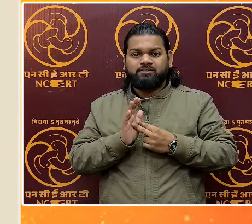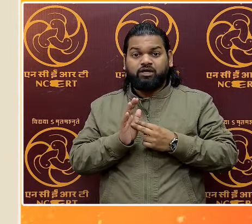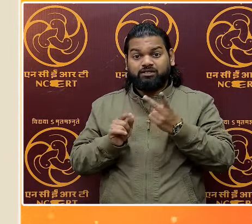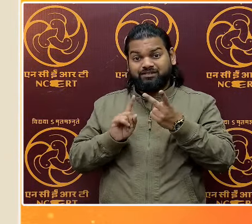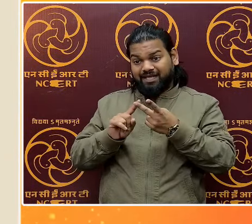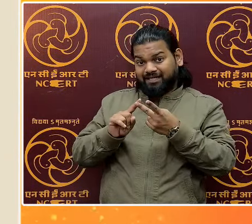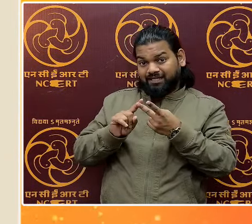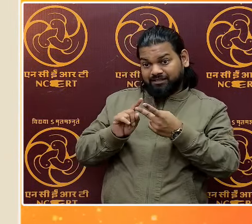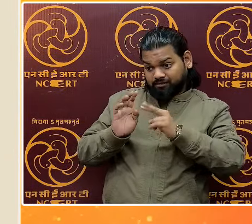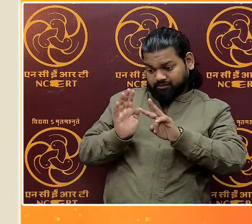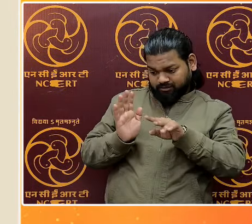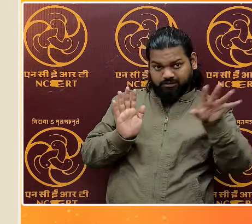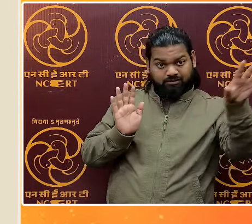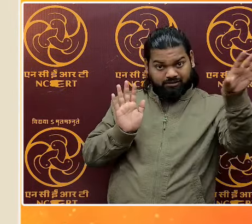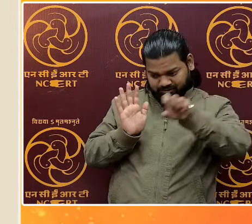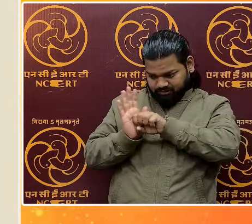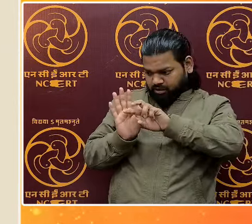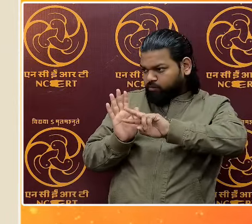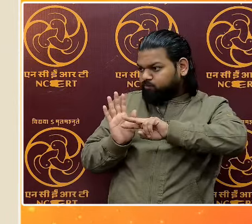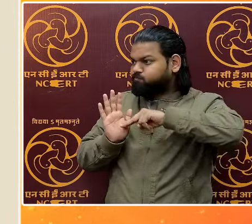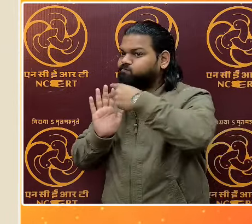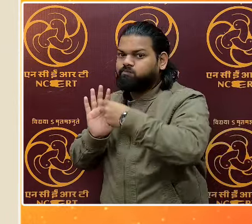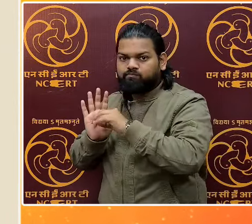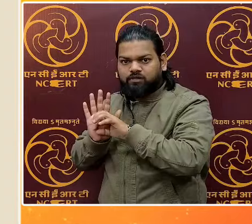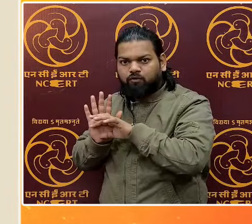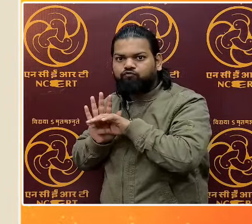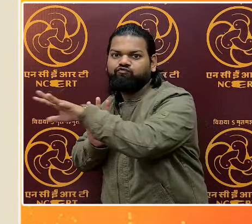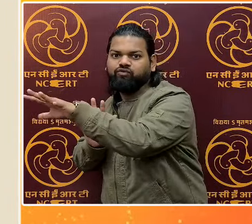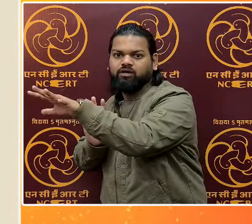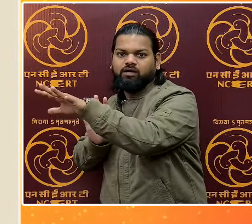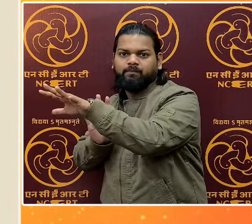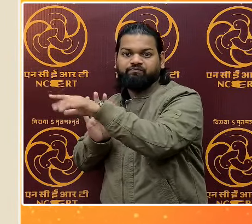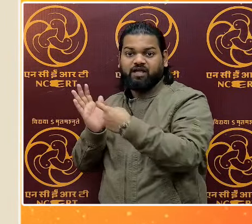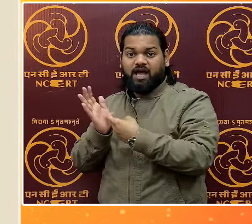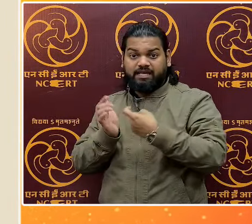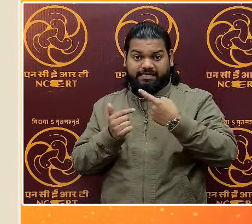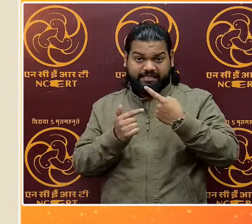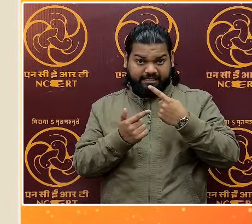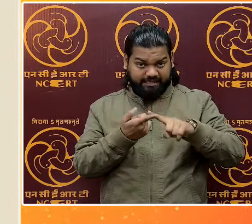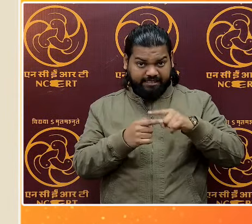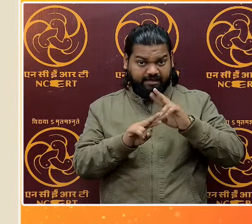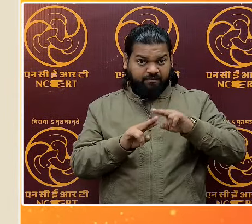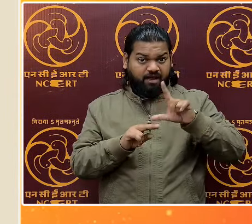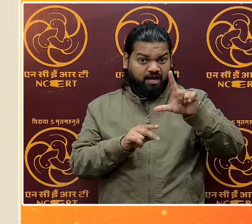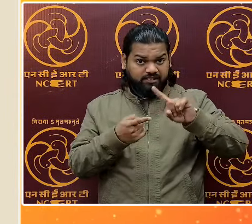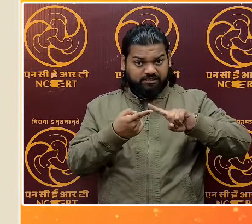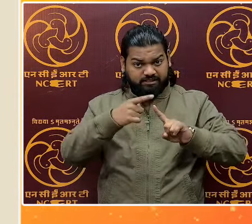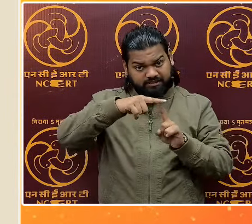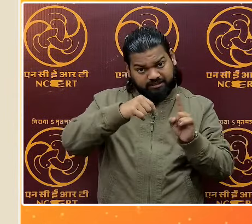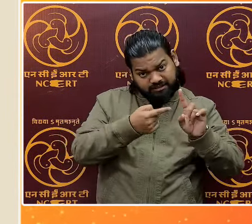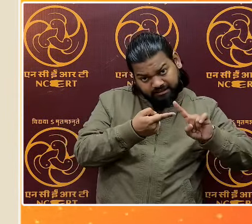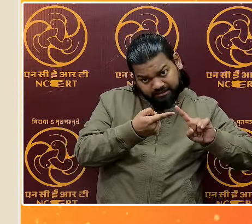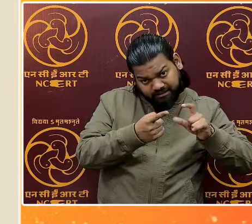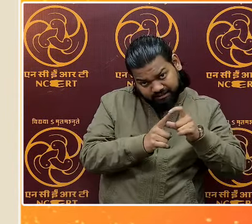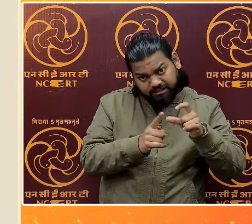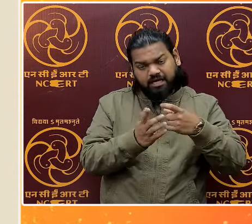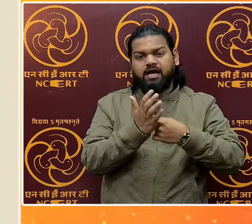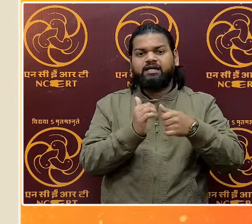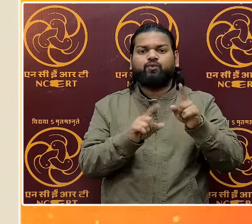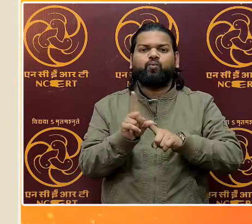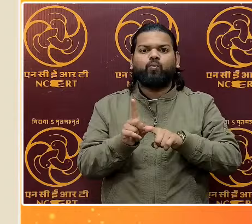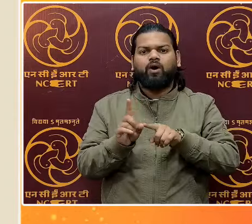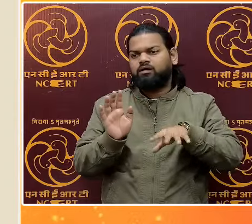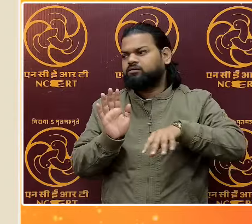ray, angle of incidence and angle of reflection. And all these terms, they are there on